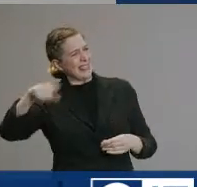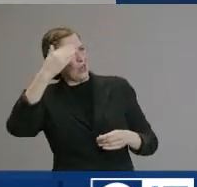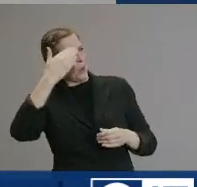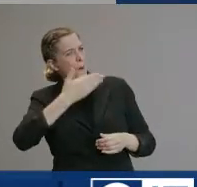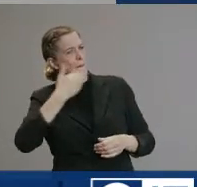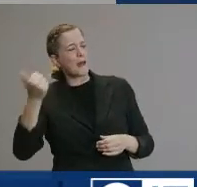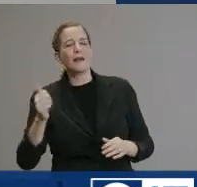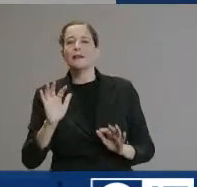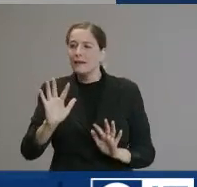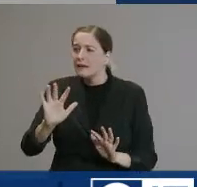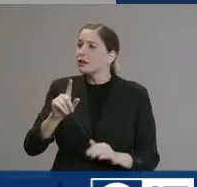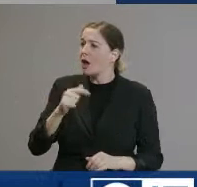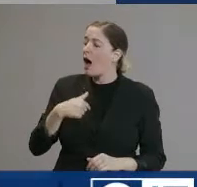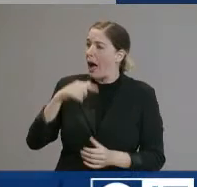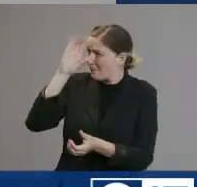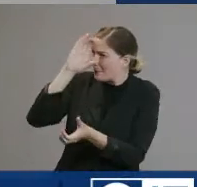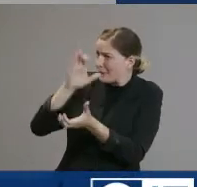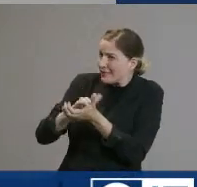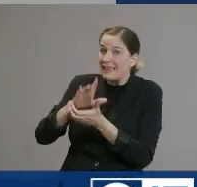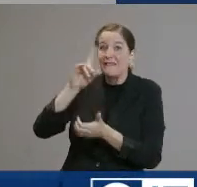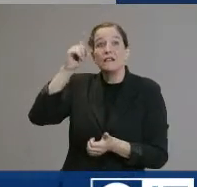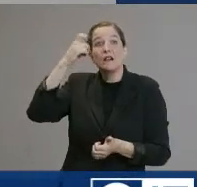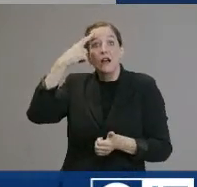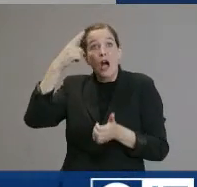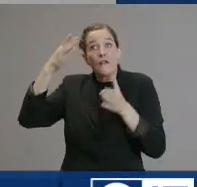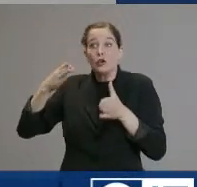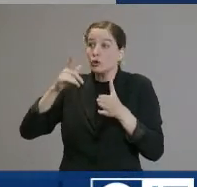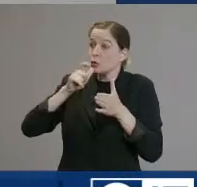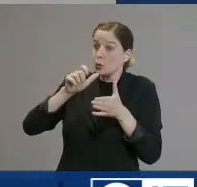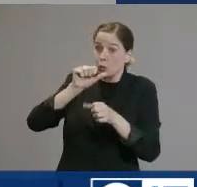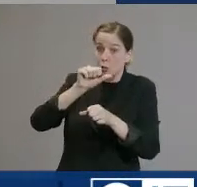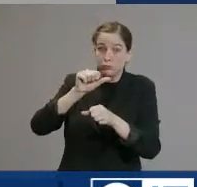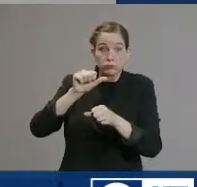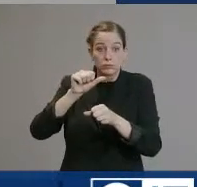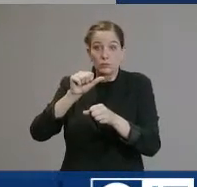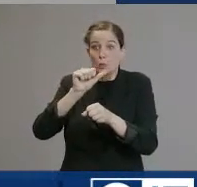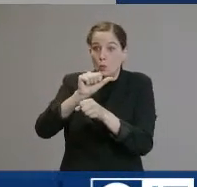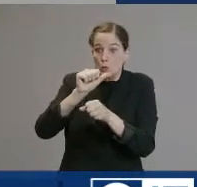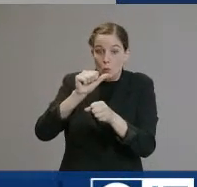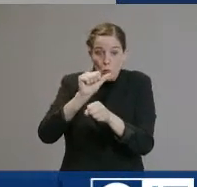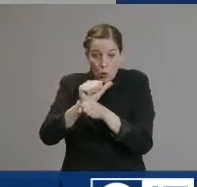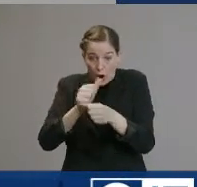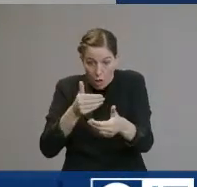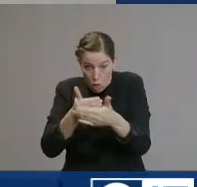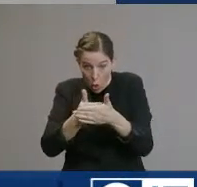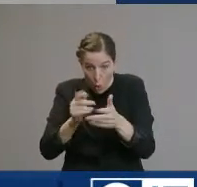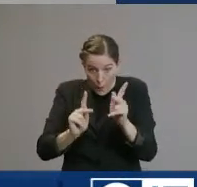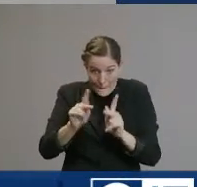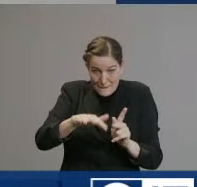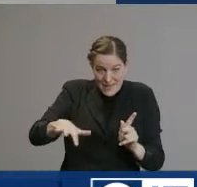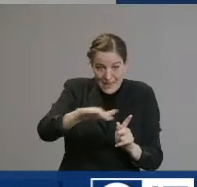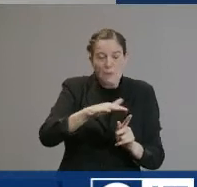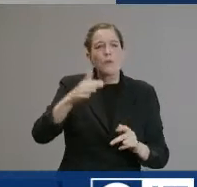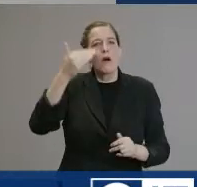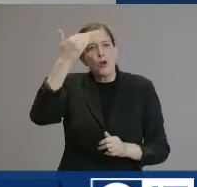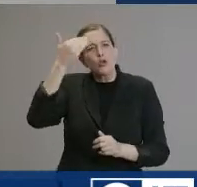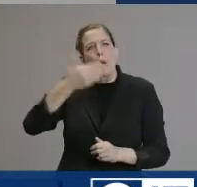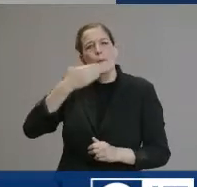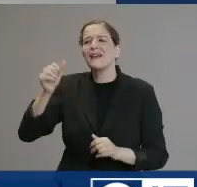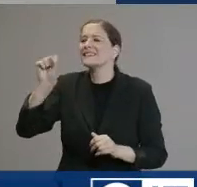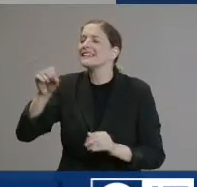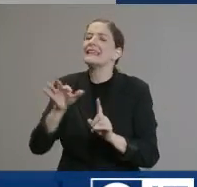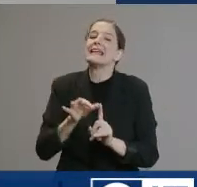best, except in a global pandemic. We want to have clarity and consistency for